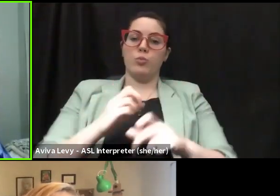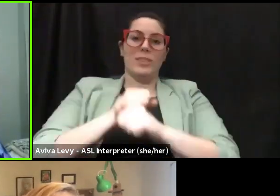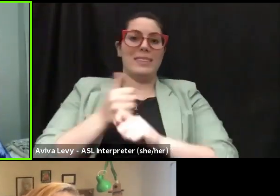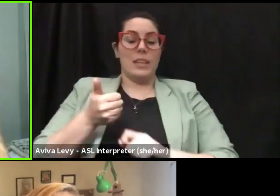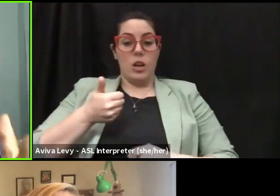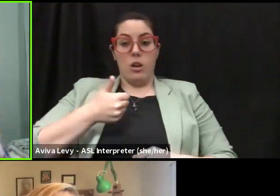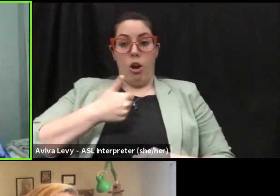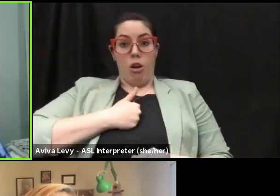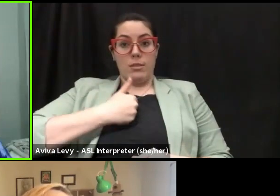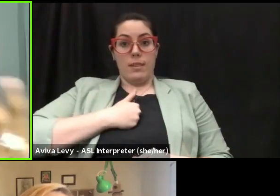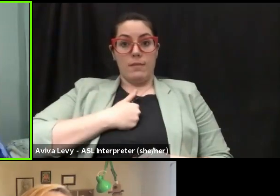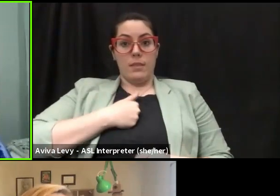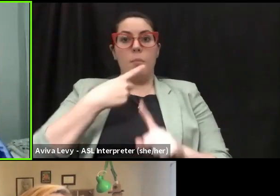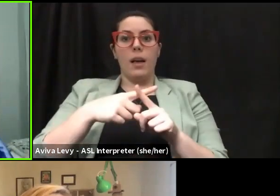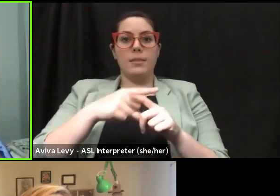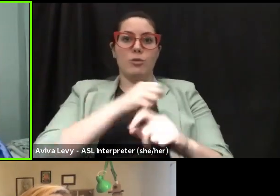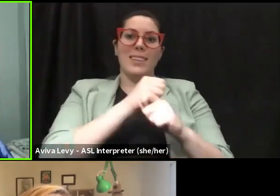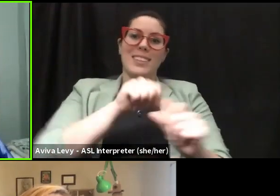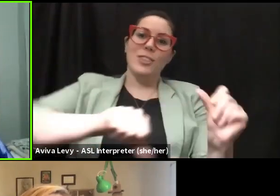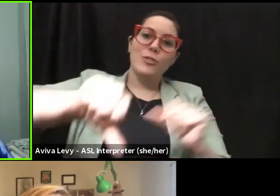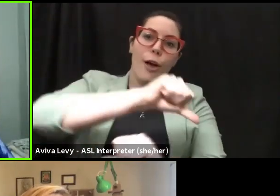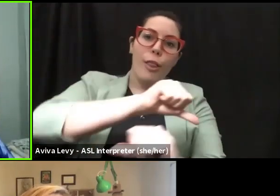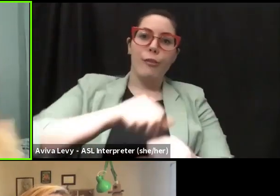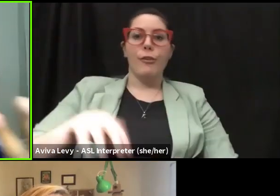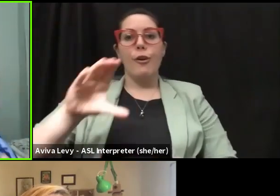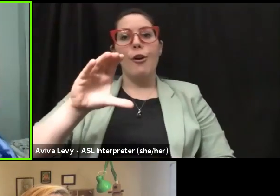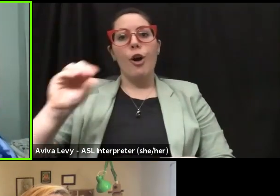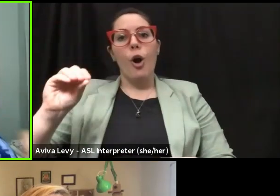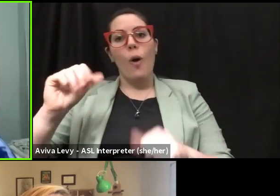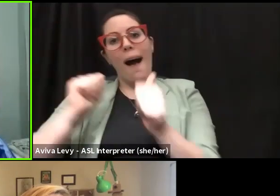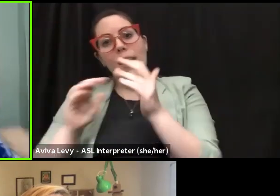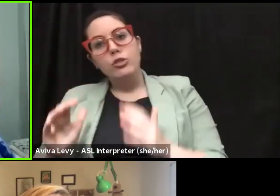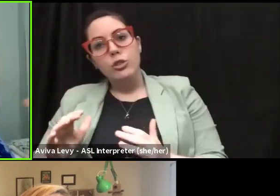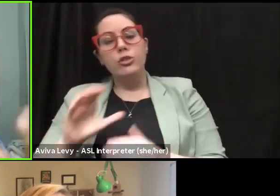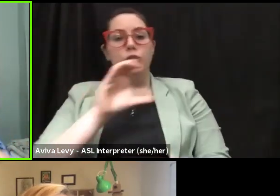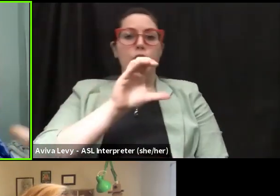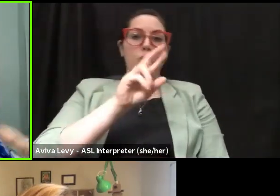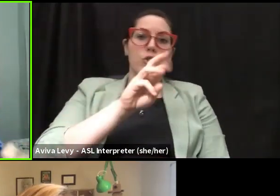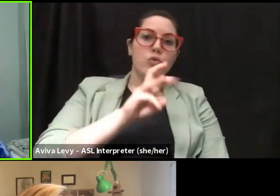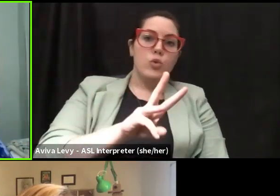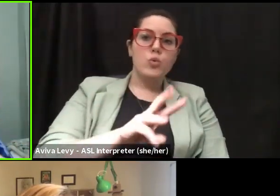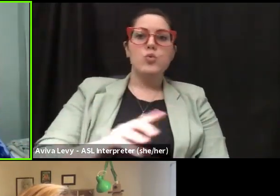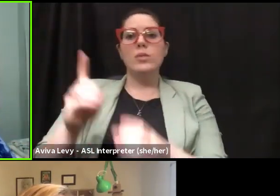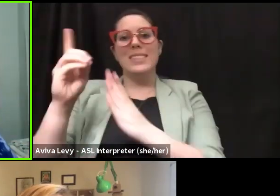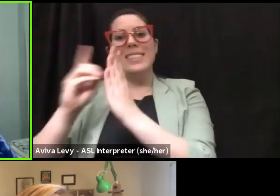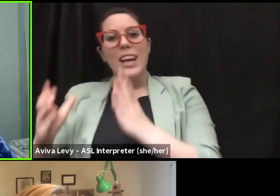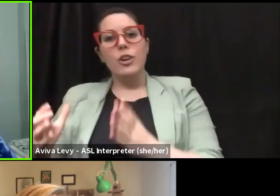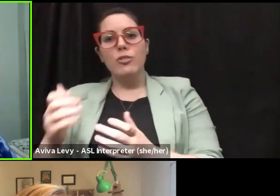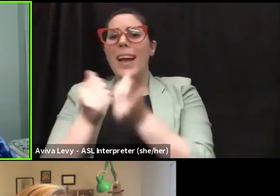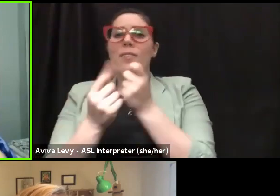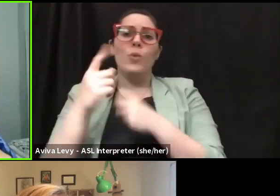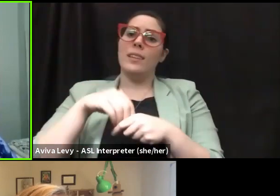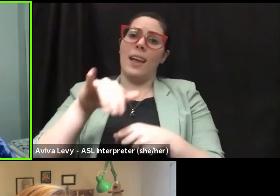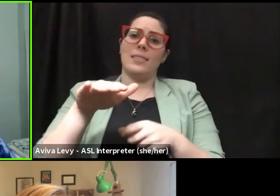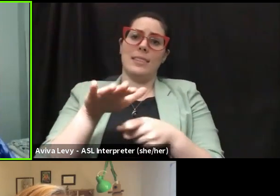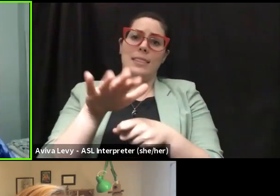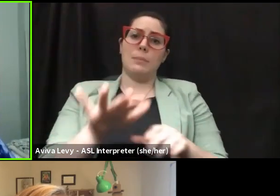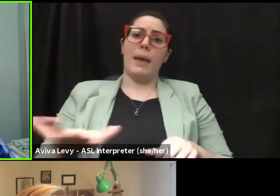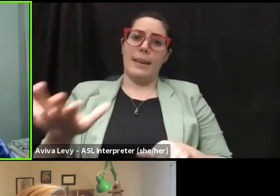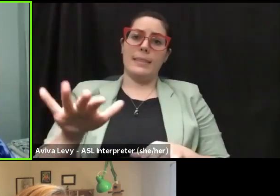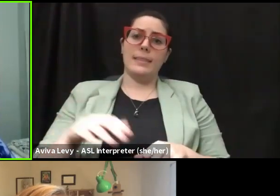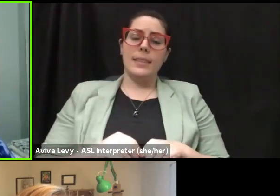protecting our co-actors, our crews, our designers, anybody in that space, I feel that we're